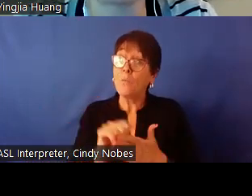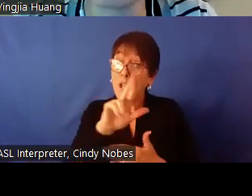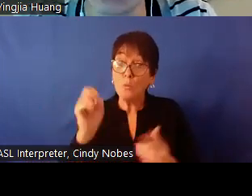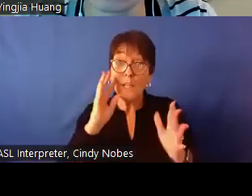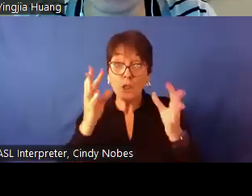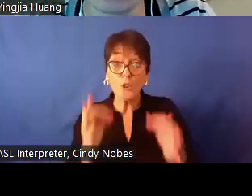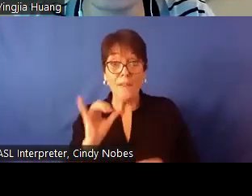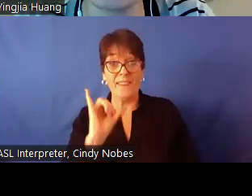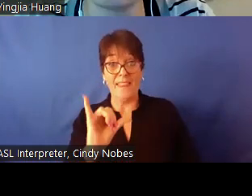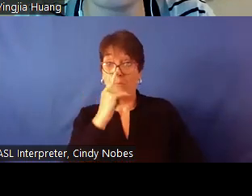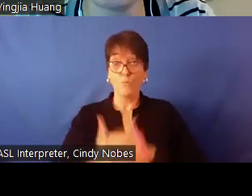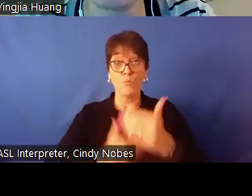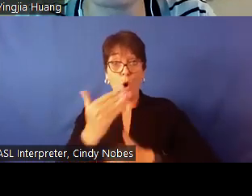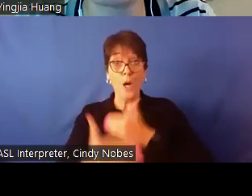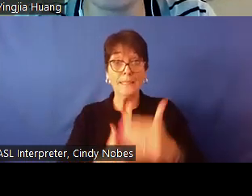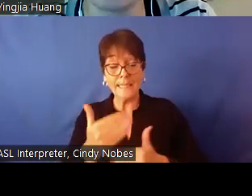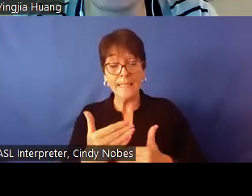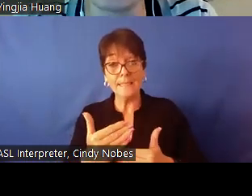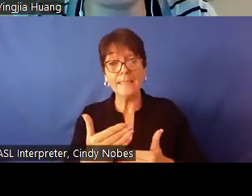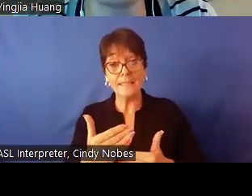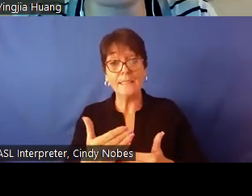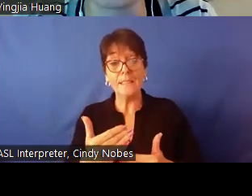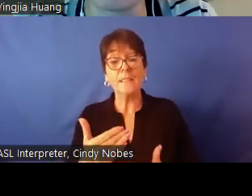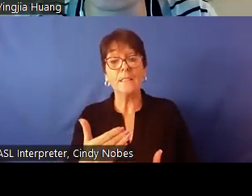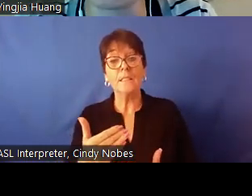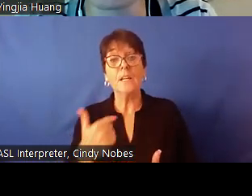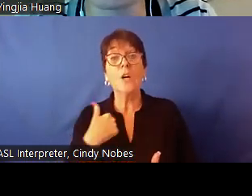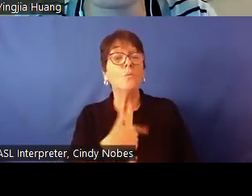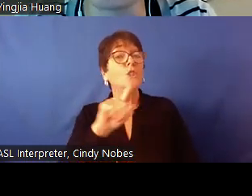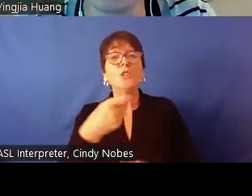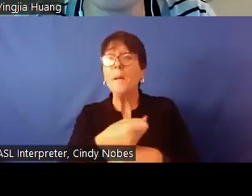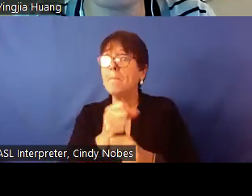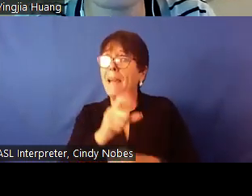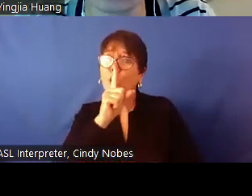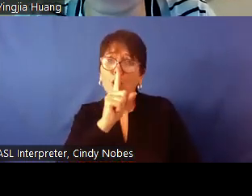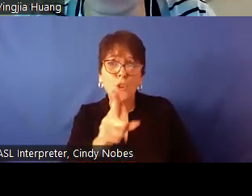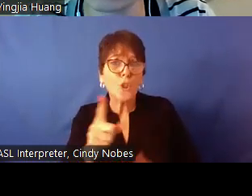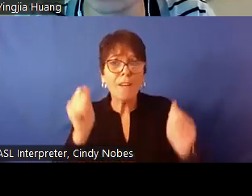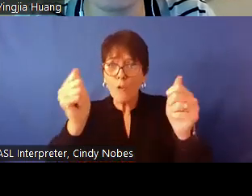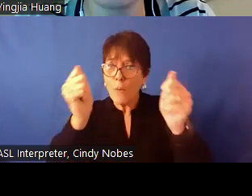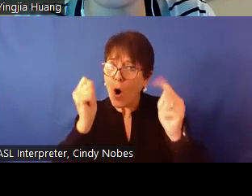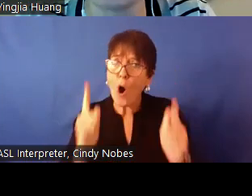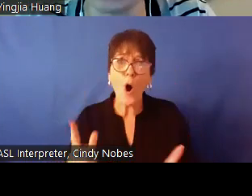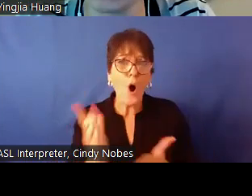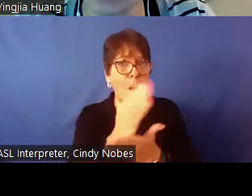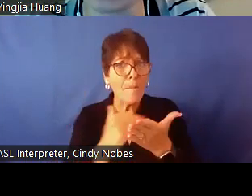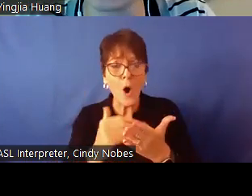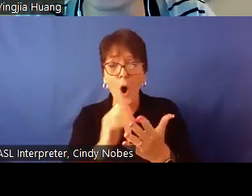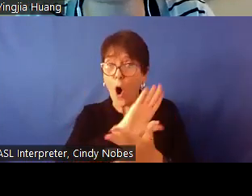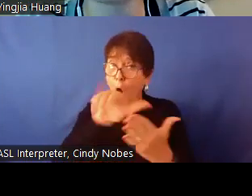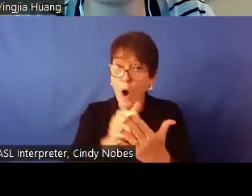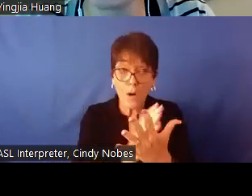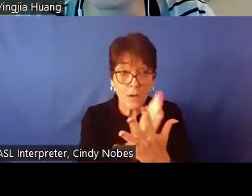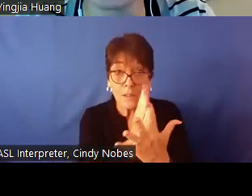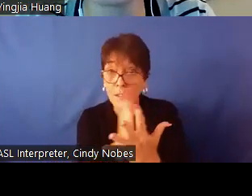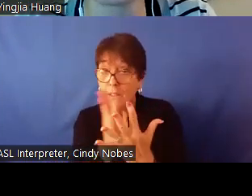redetermination process, we are just making sure from all facets and all channels that they